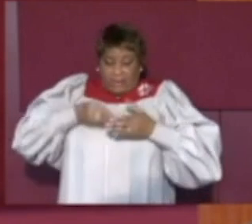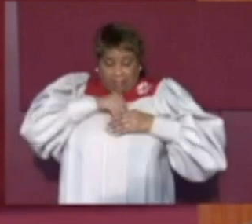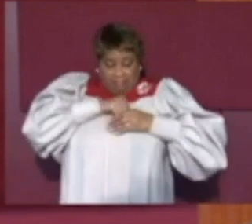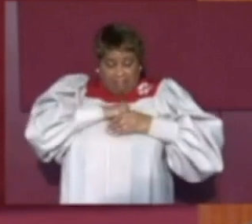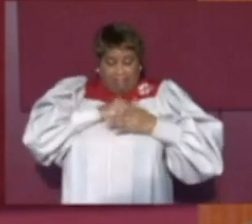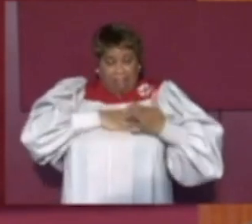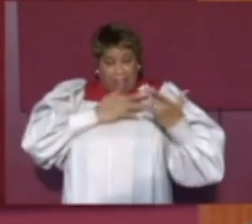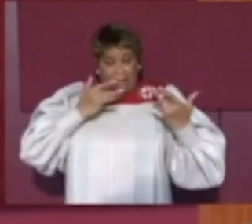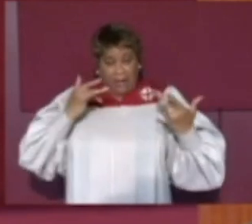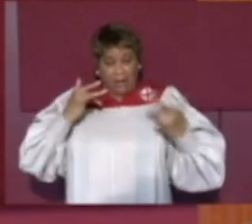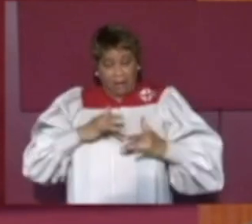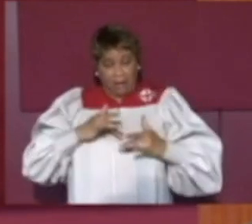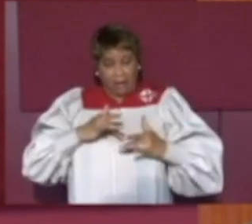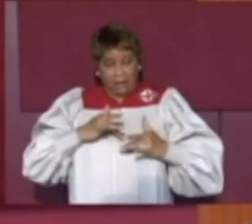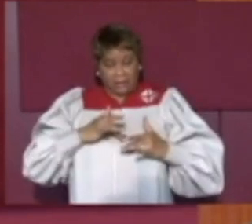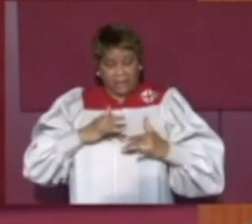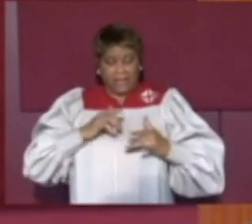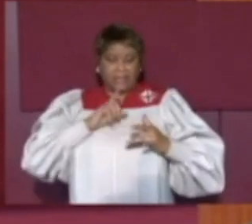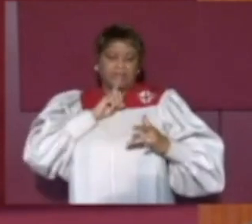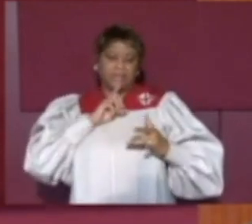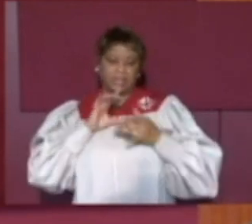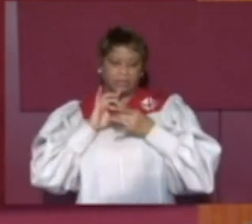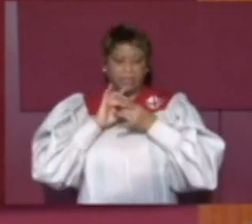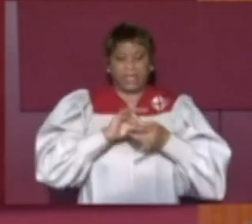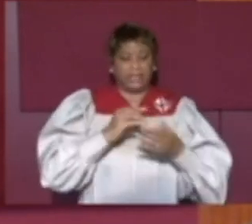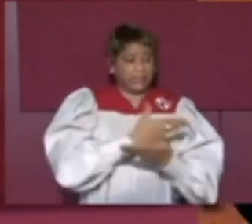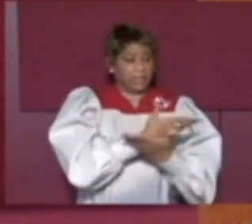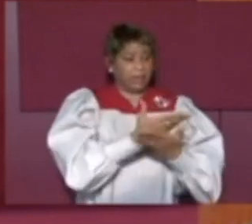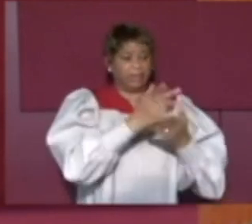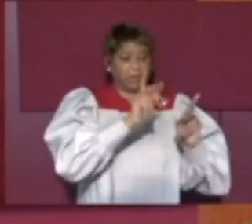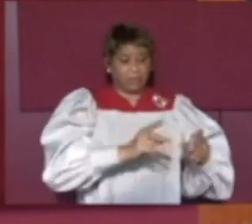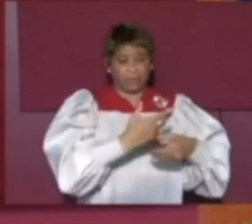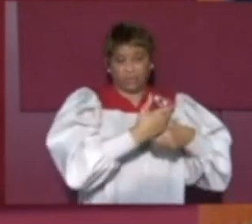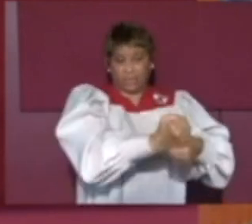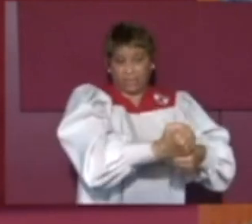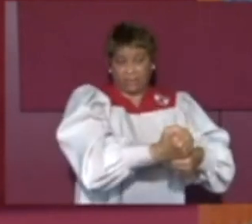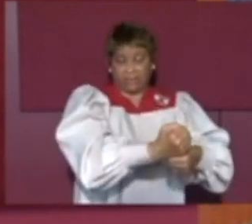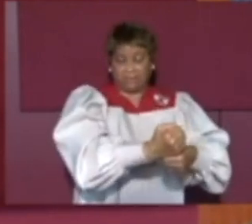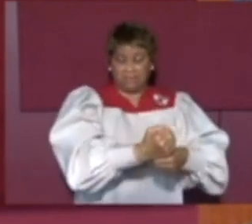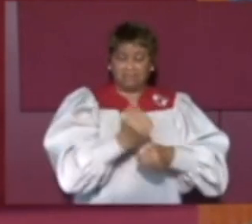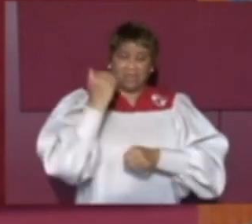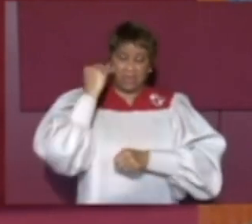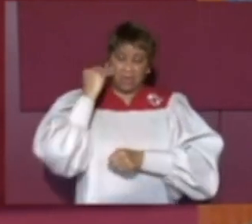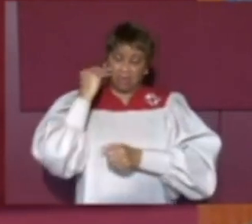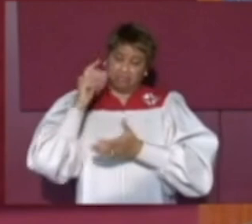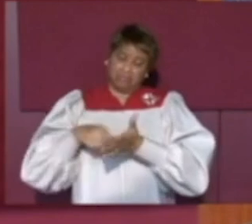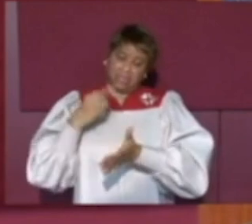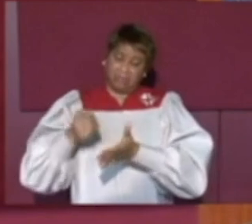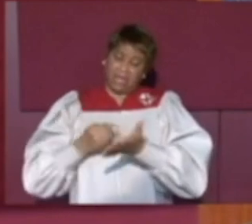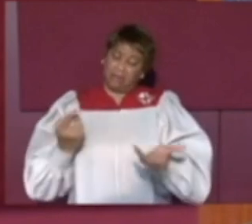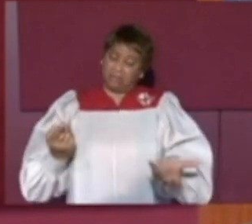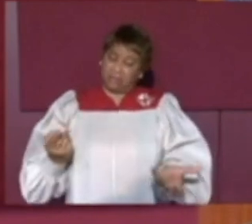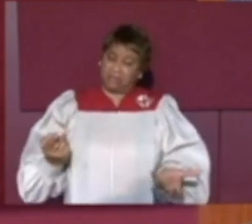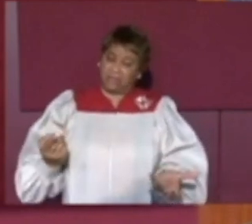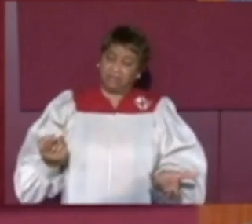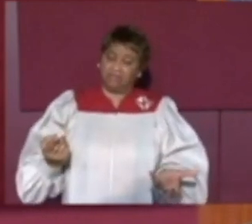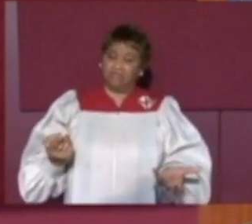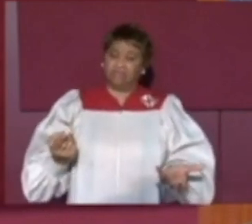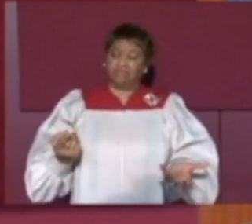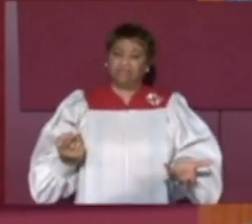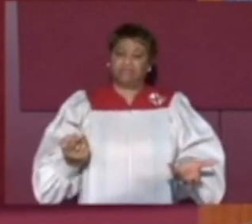heart concerning the receiver. Because there are going to be times when we are